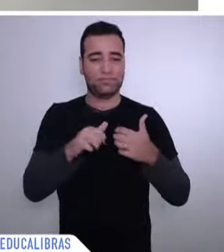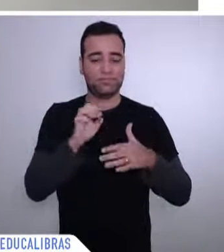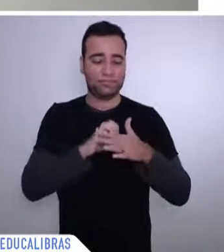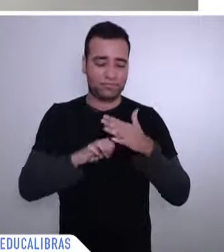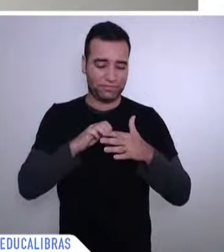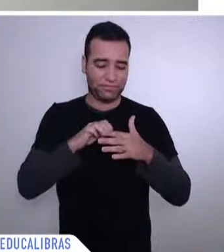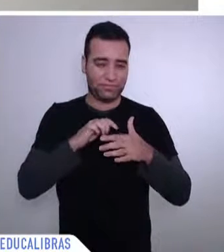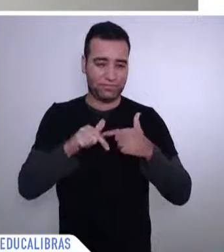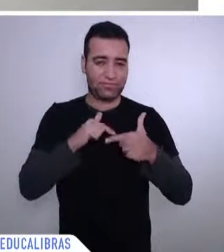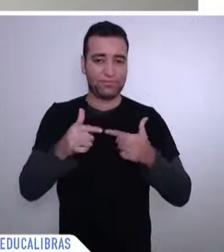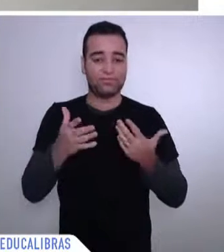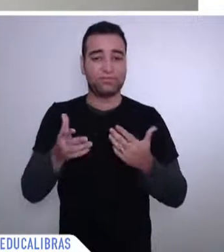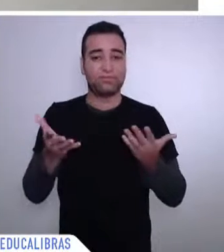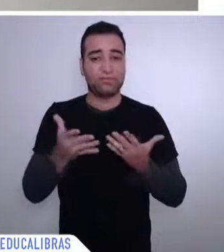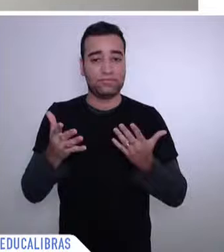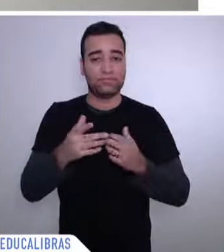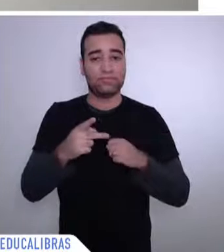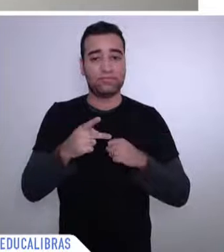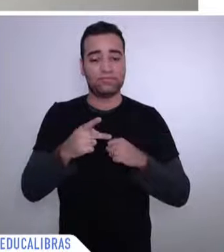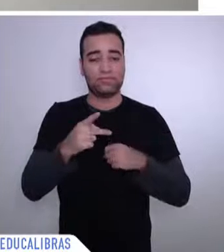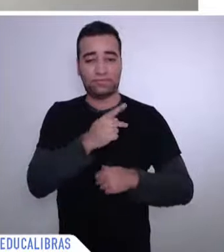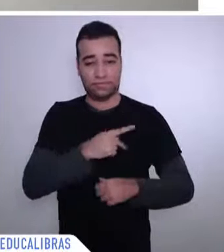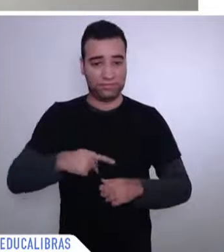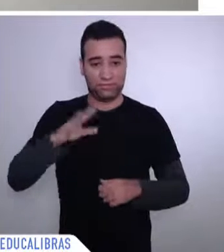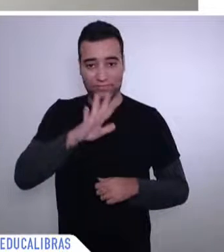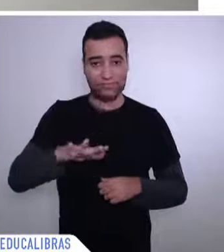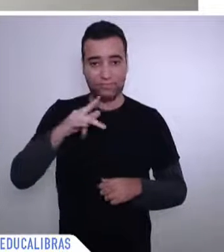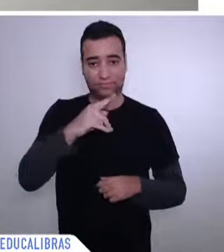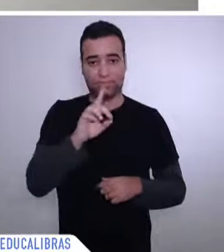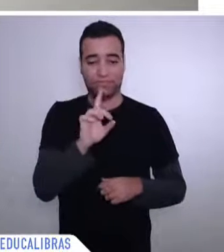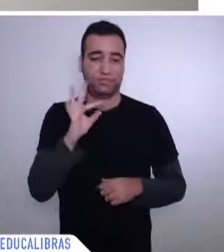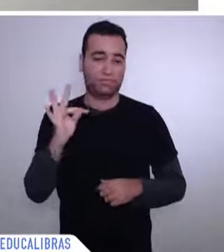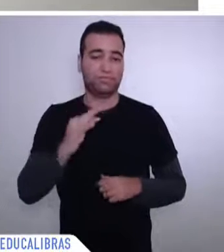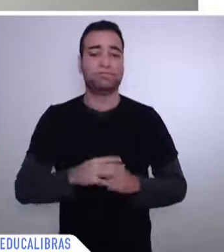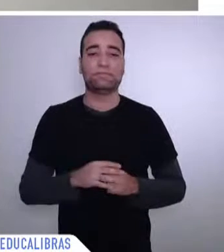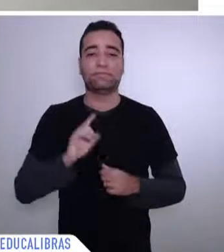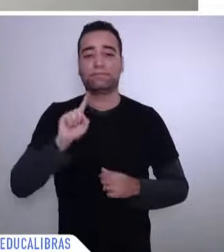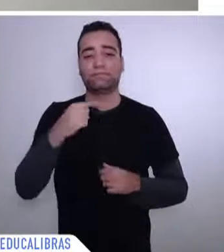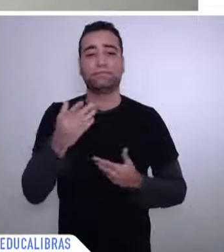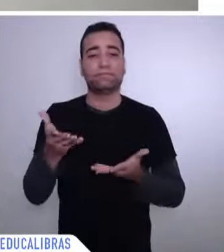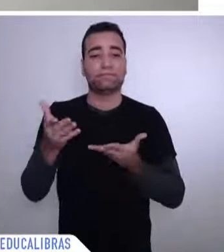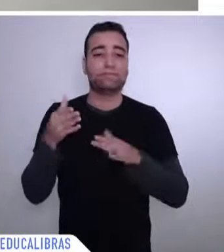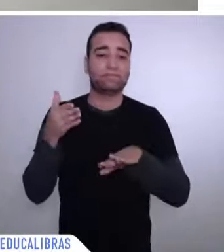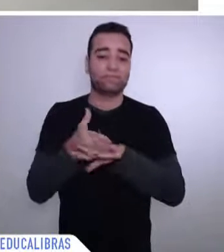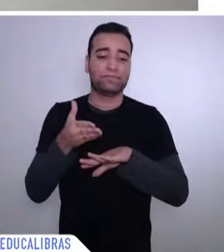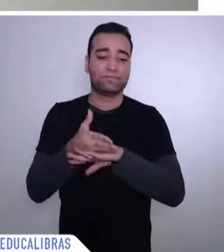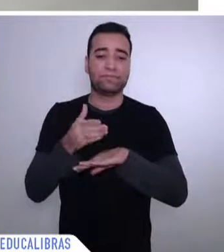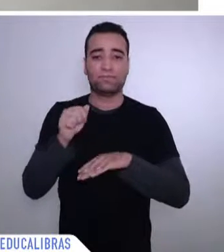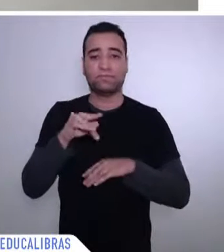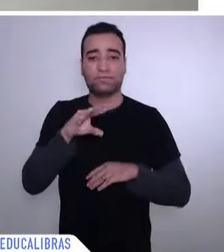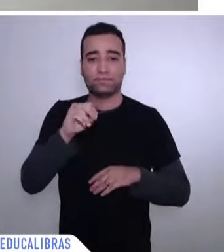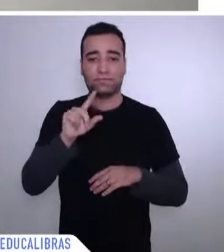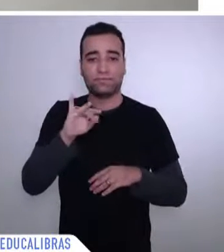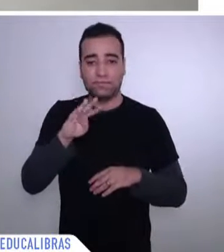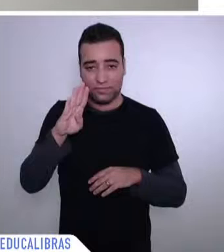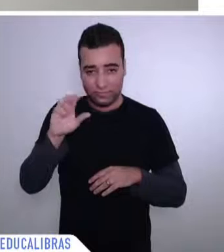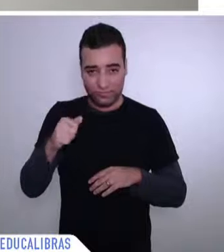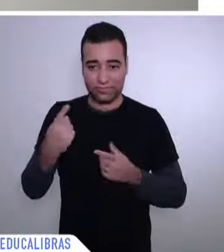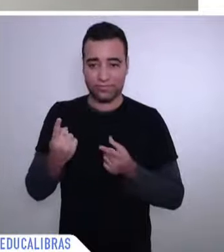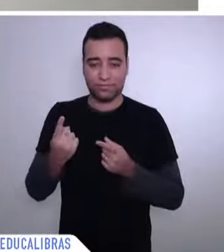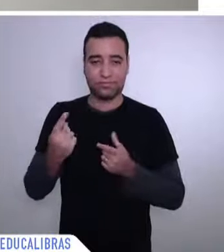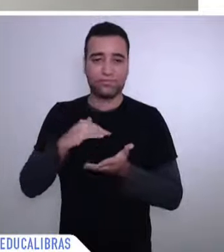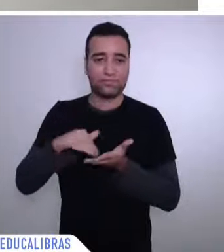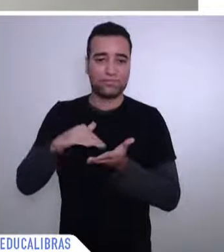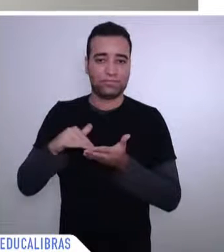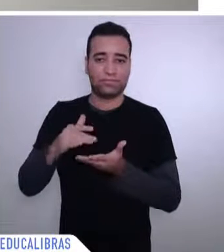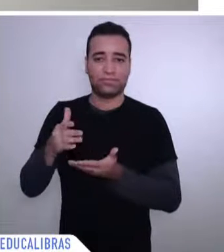from 91 to 94, Minister of Labor and Employment, and he's the national president of the PDT political party.